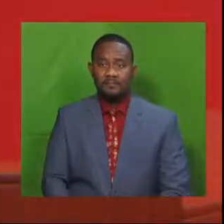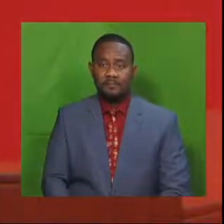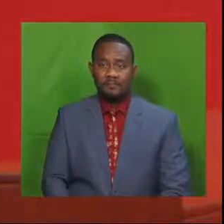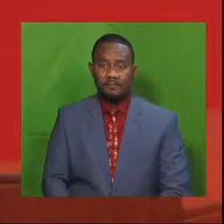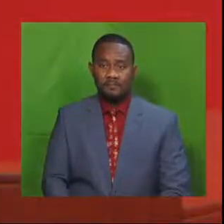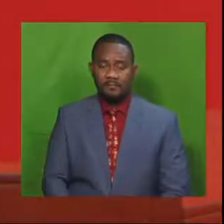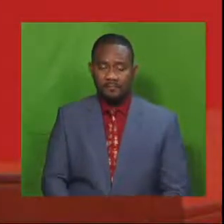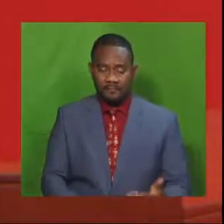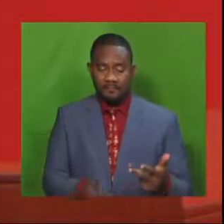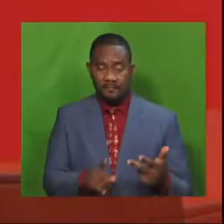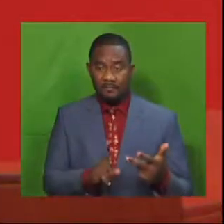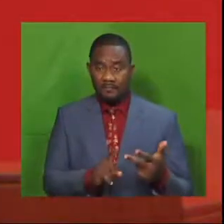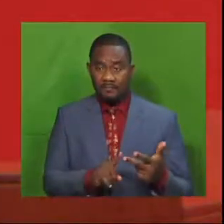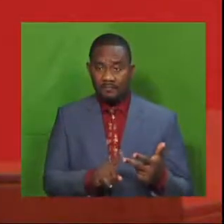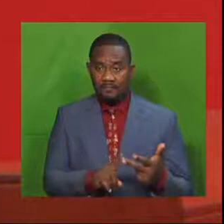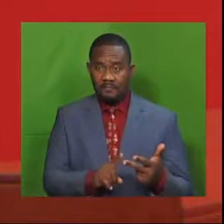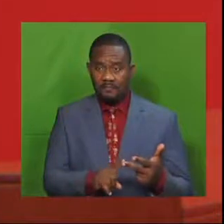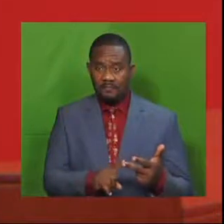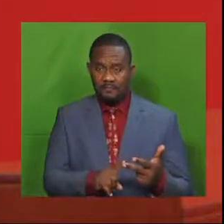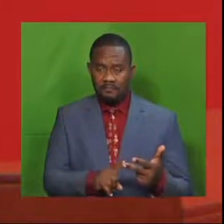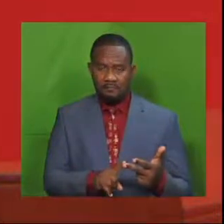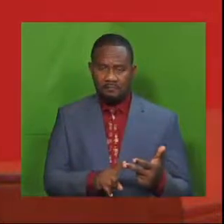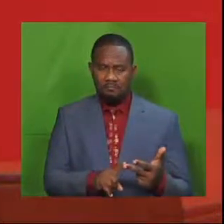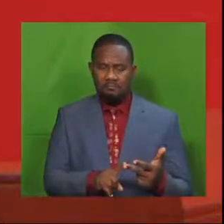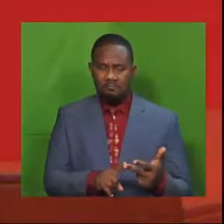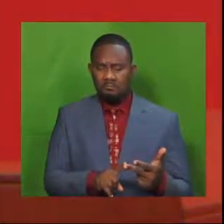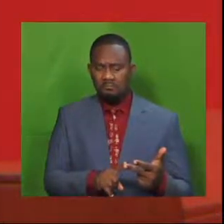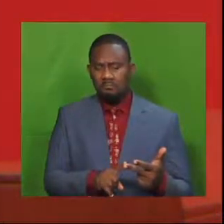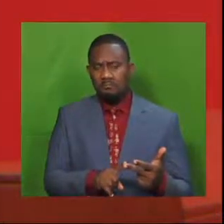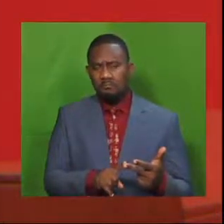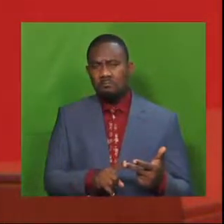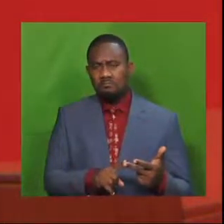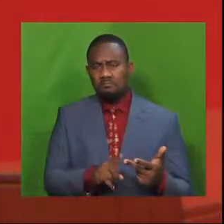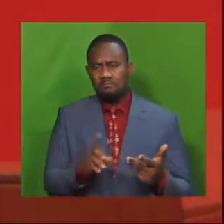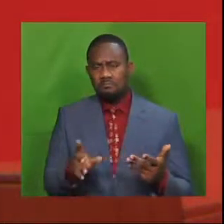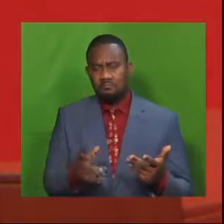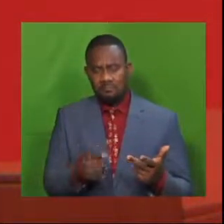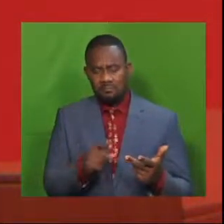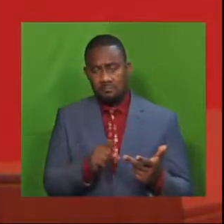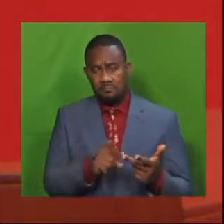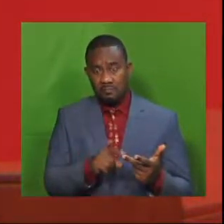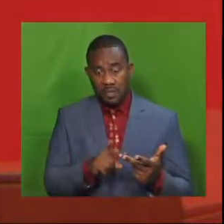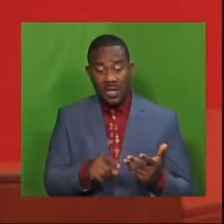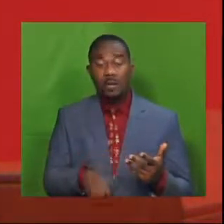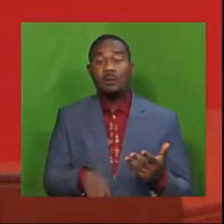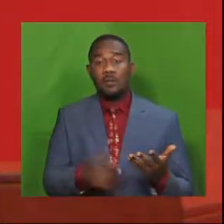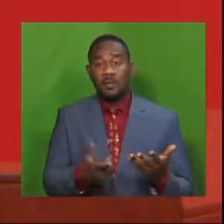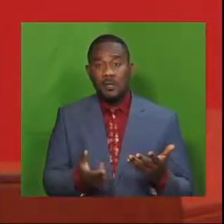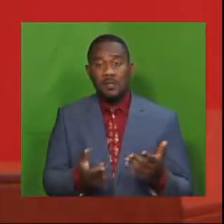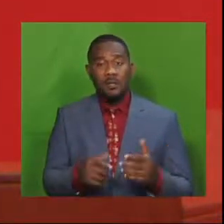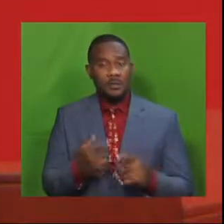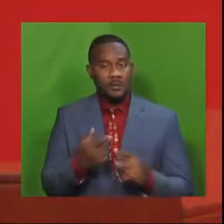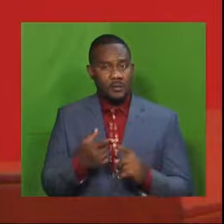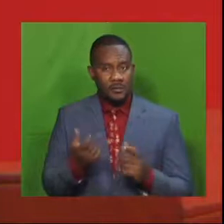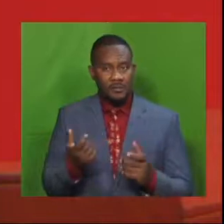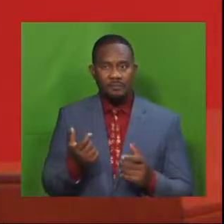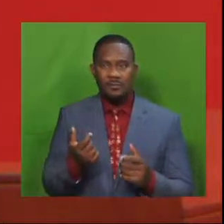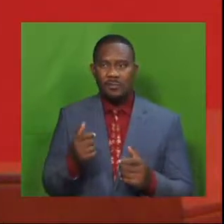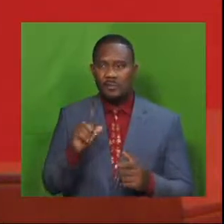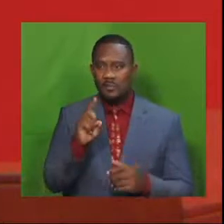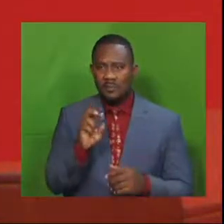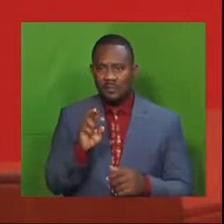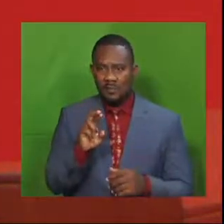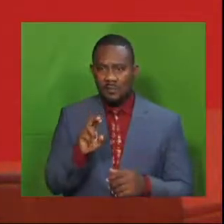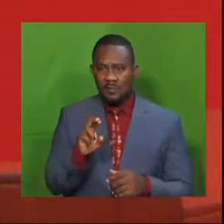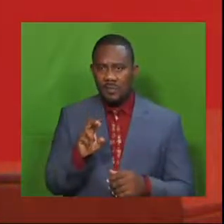The delegation is also accompanied to this House by 2 stars from ASIPA, Dr.